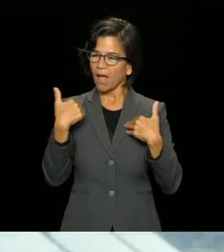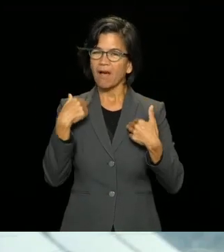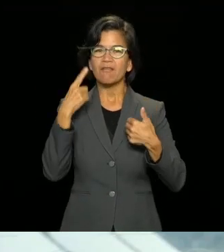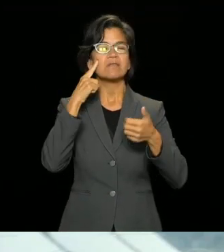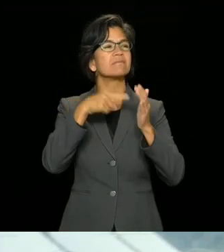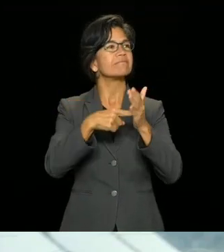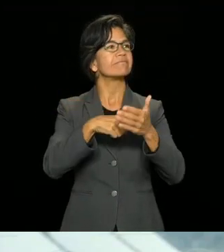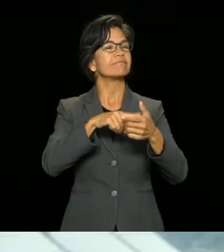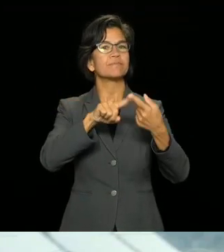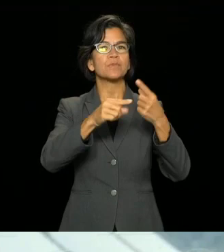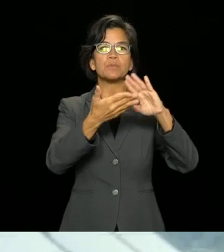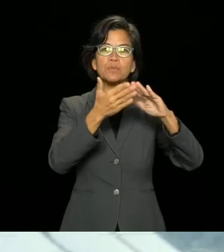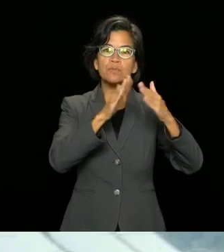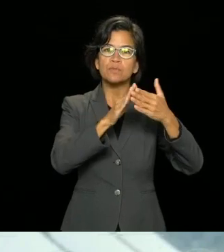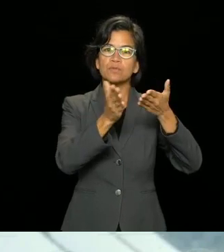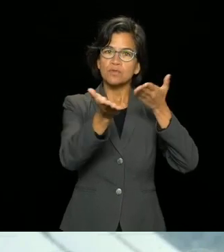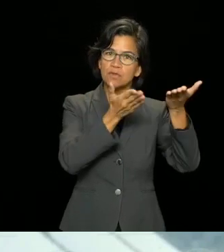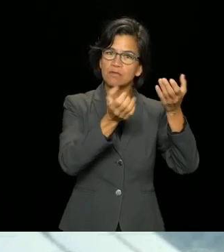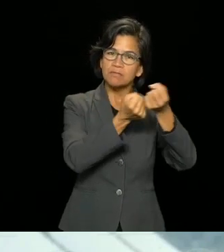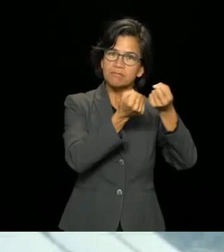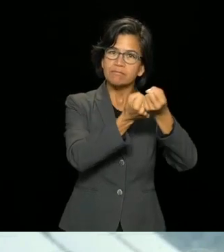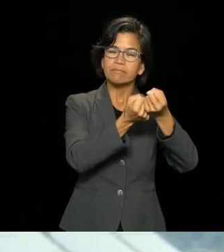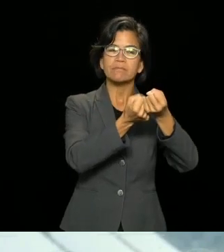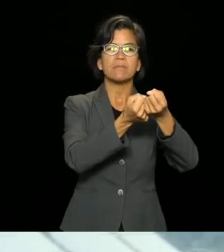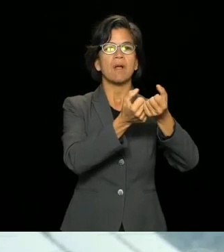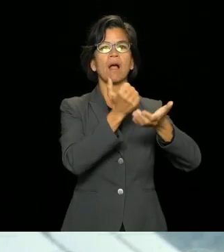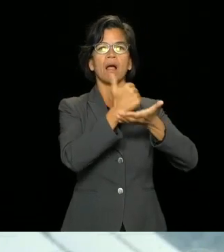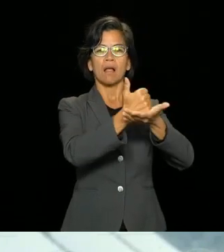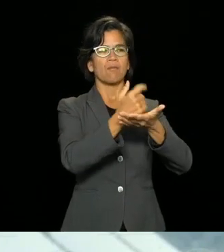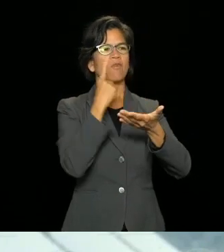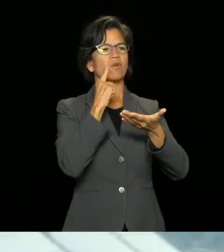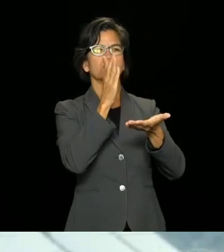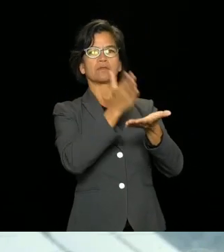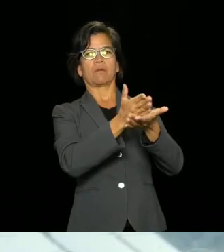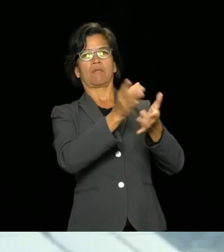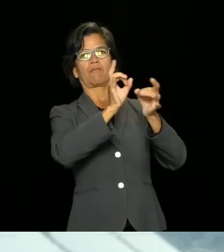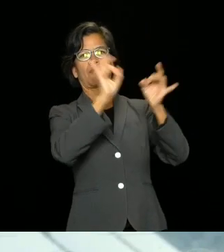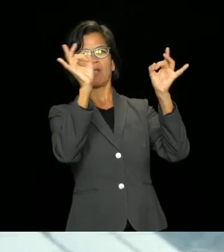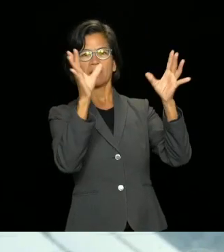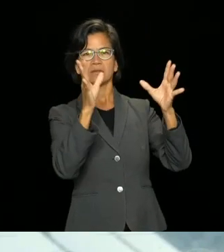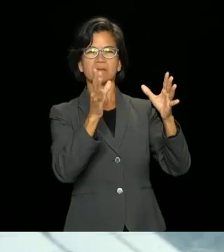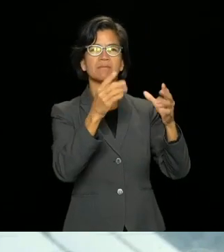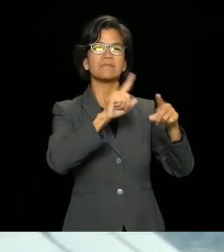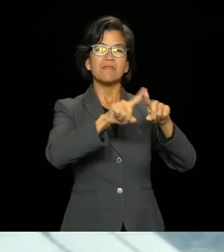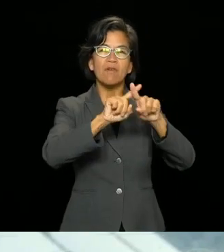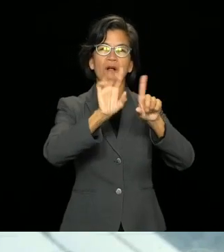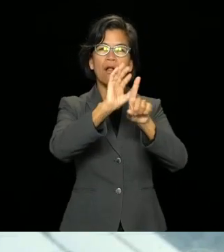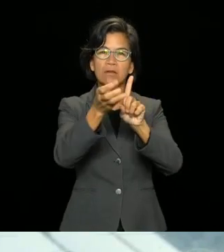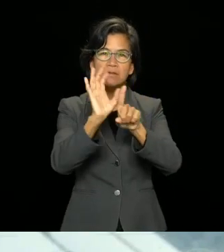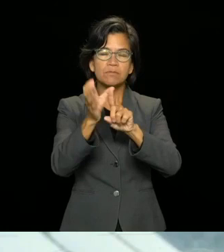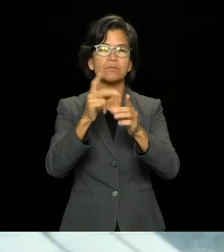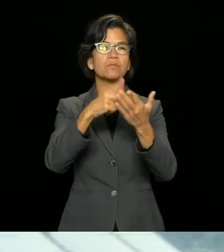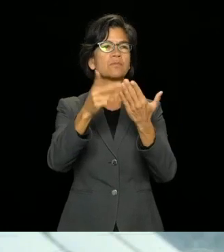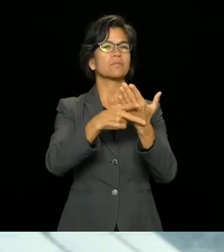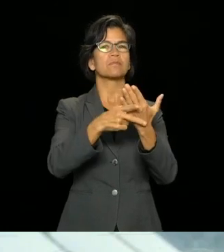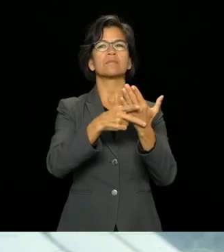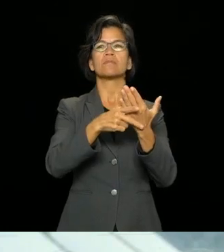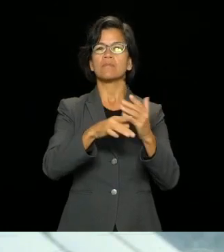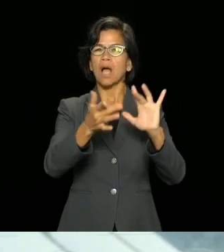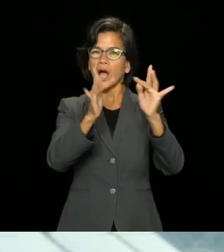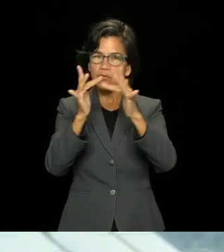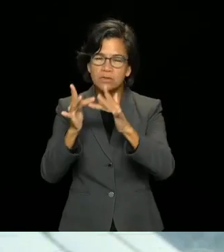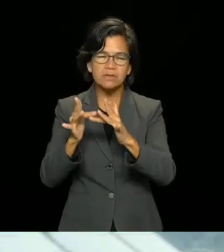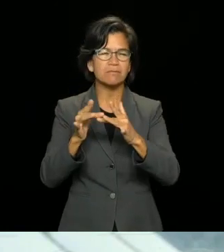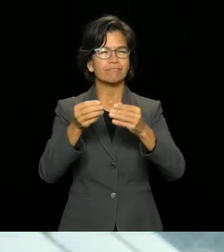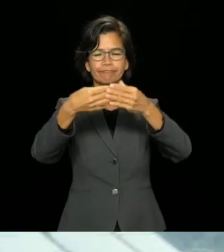the community-based victim service programs, stopping the violence counseling programs, outreach and multicultural outreach programs, amongst many other